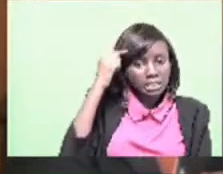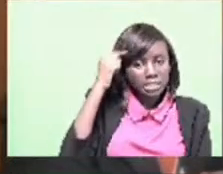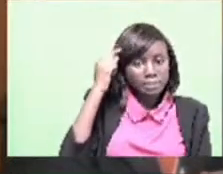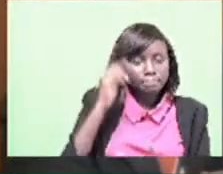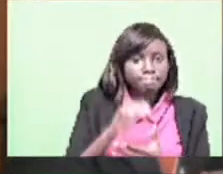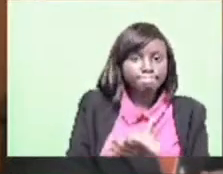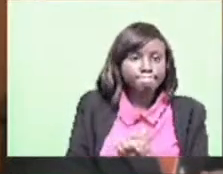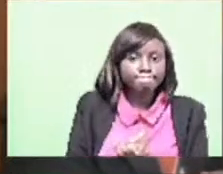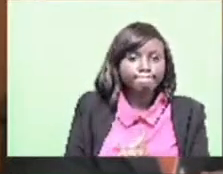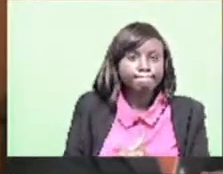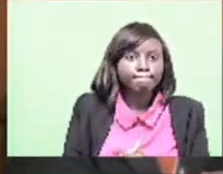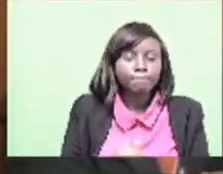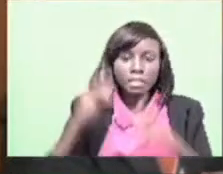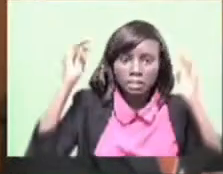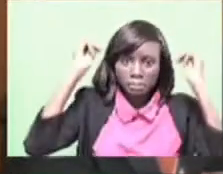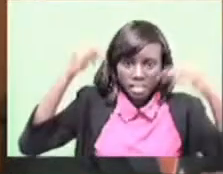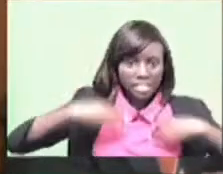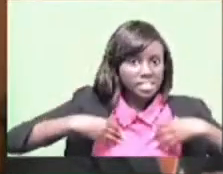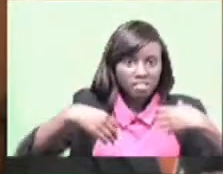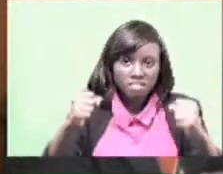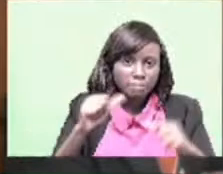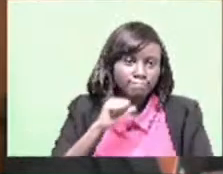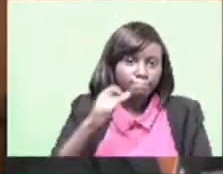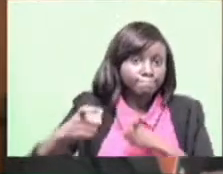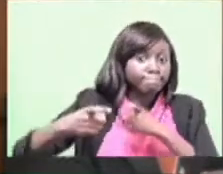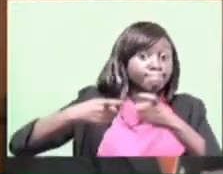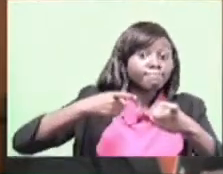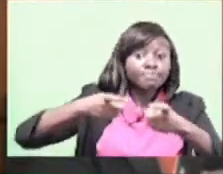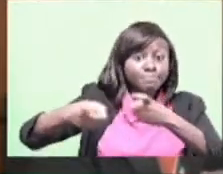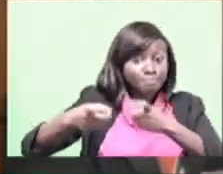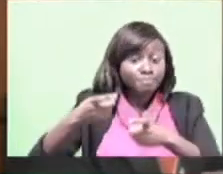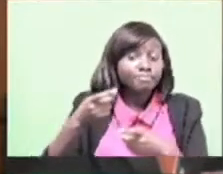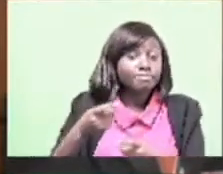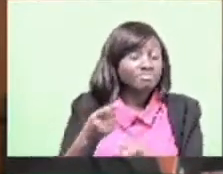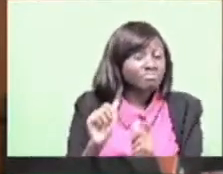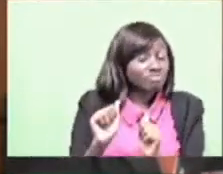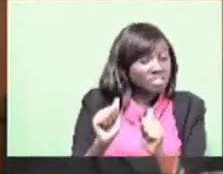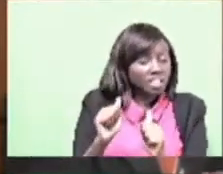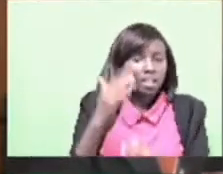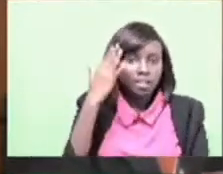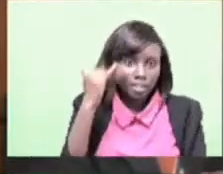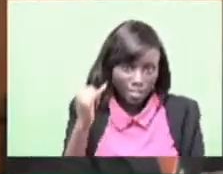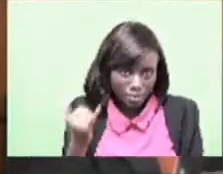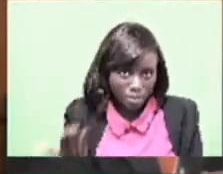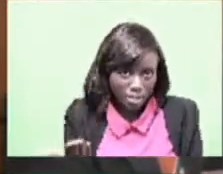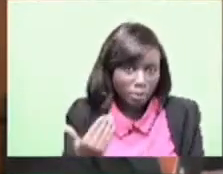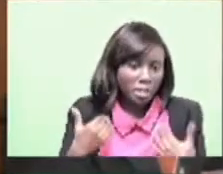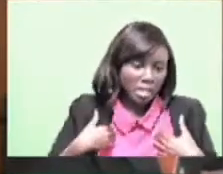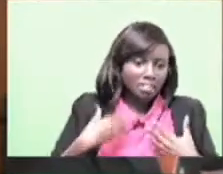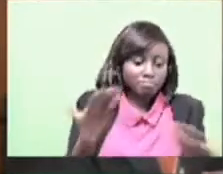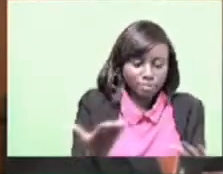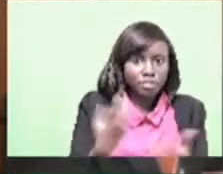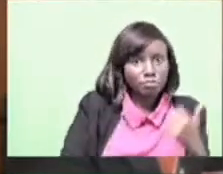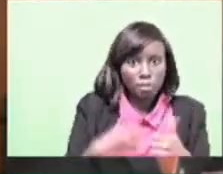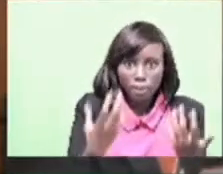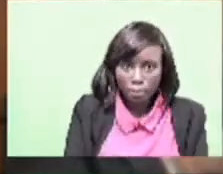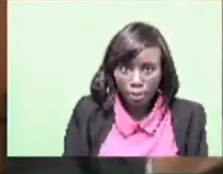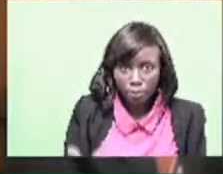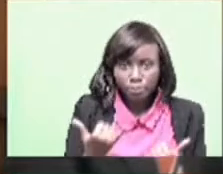issue and the deliberate downplaying of the problem for short-term gains by this administration, Madam